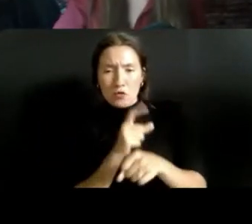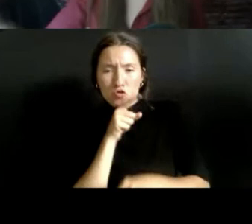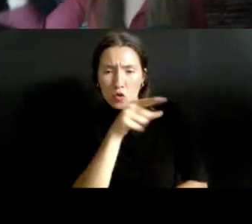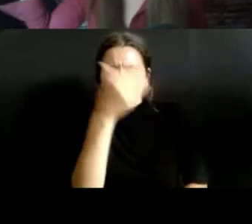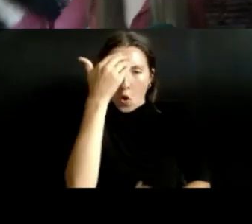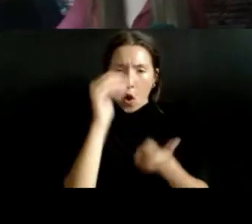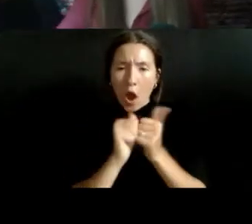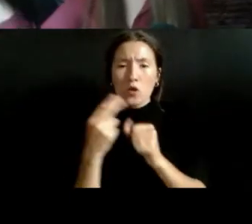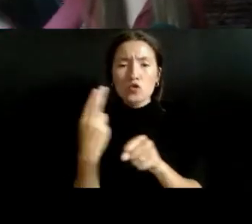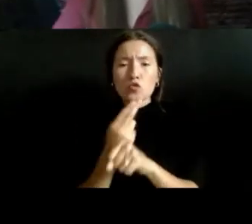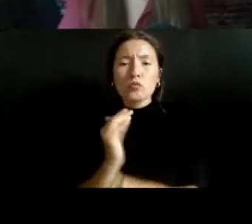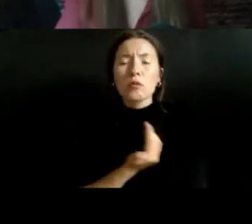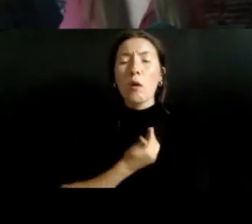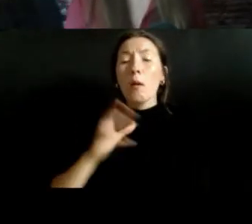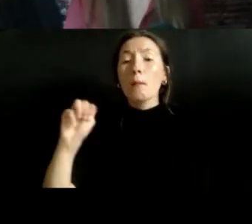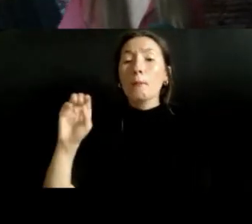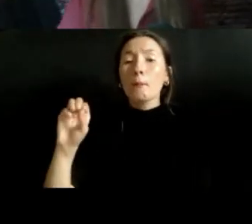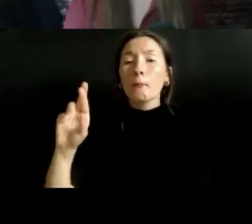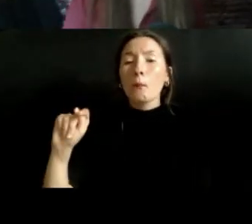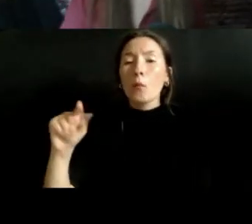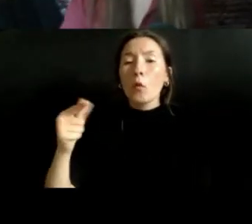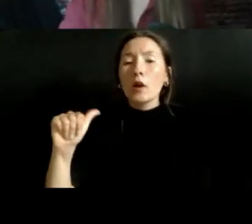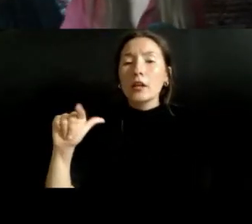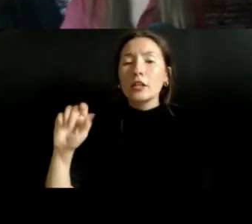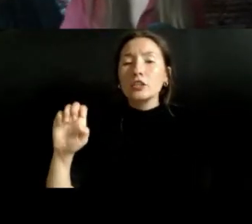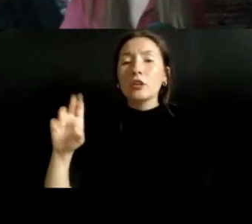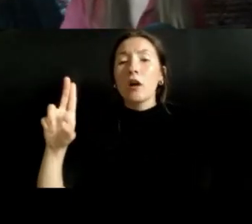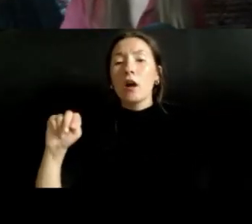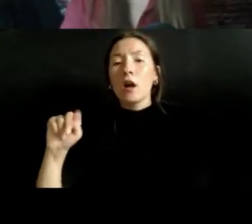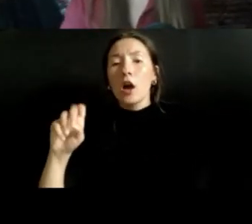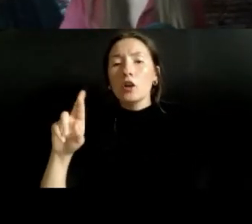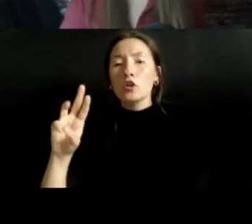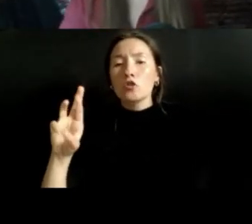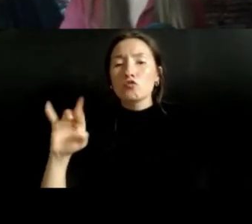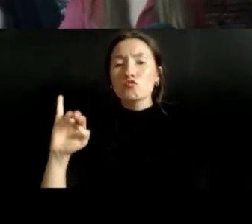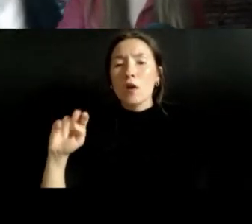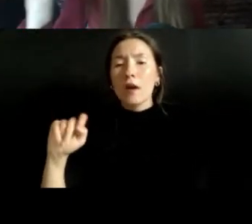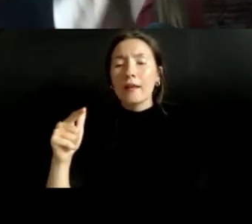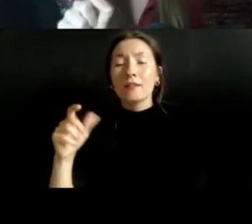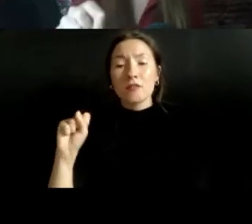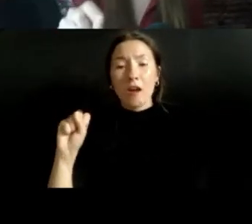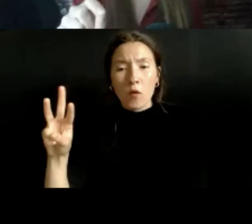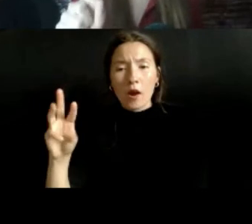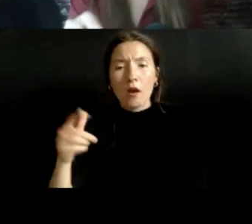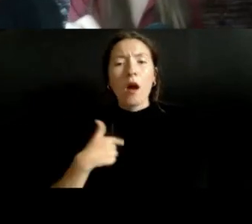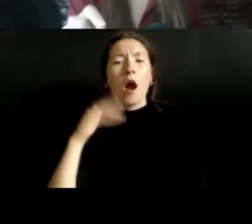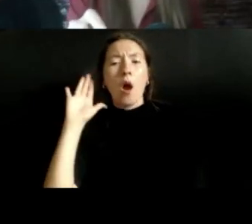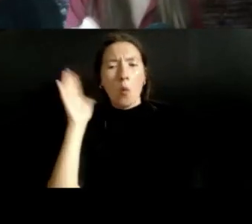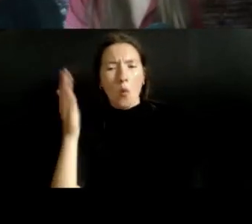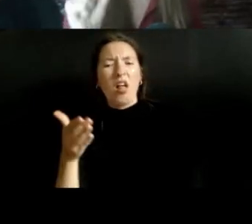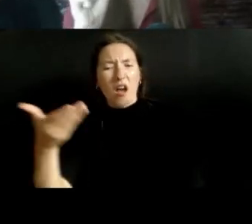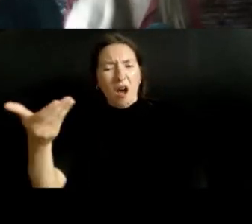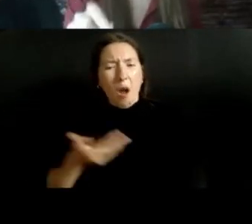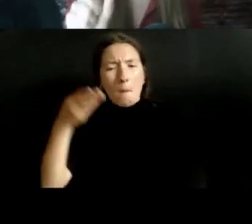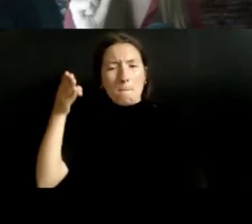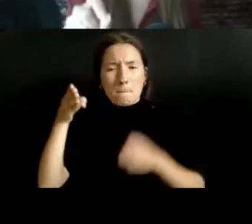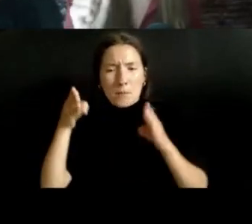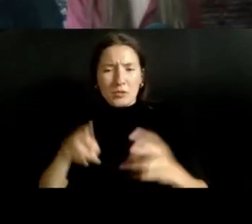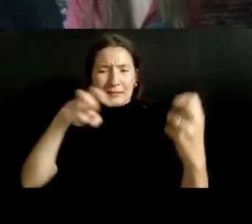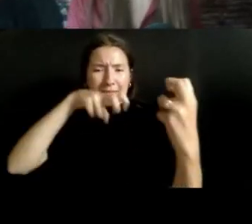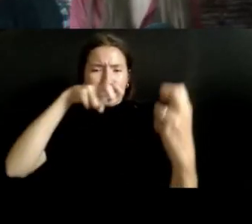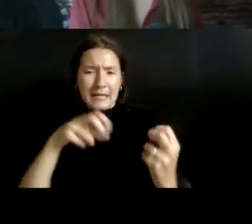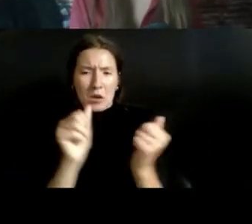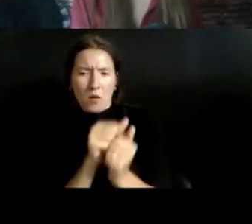skill. Because this is going to be frustrating for them and it's not going to tell anybody whether or not they can truly use